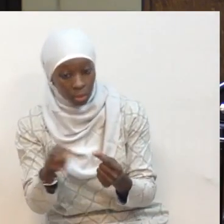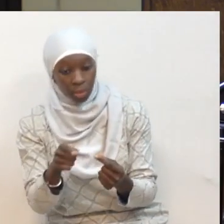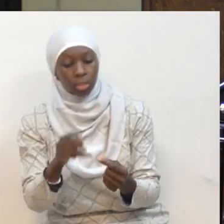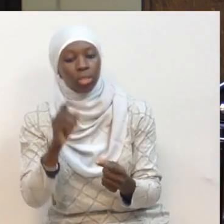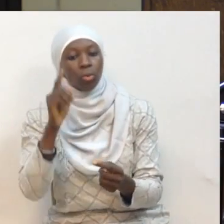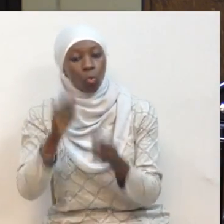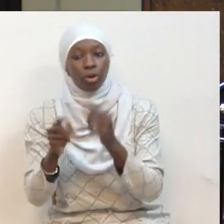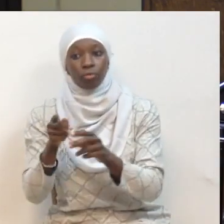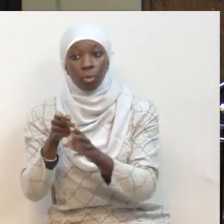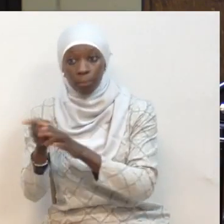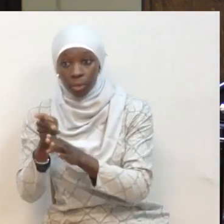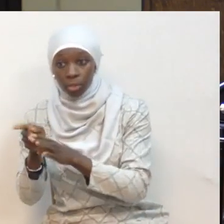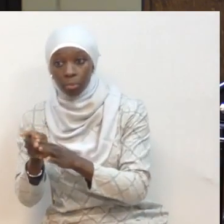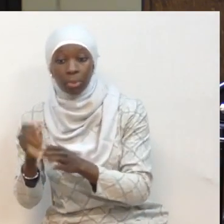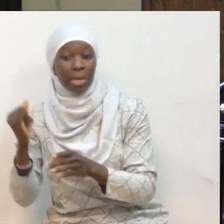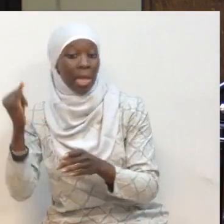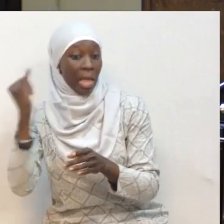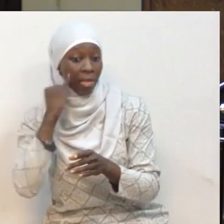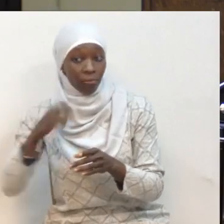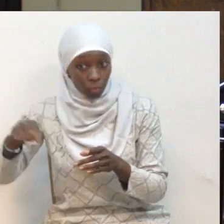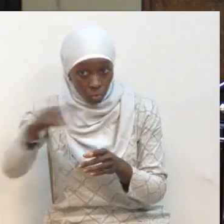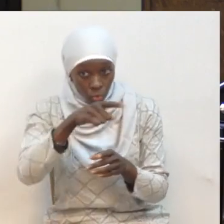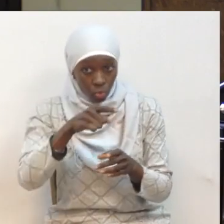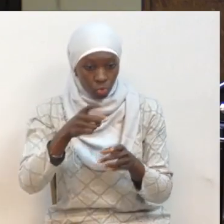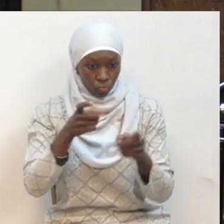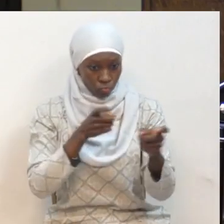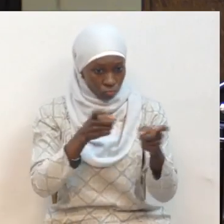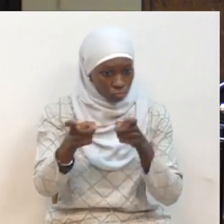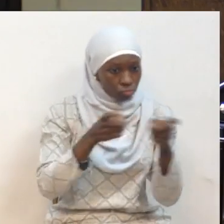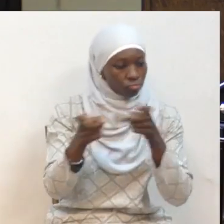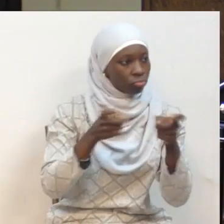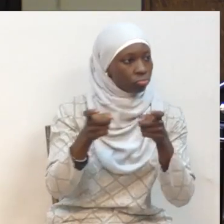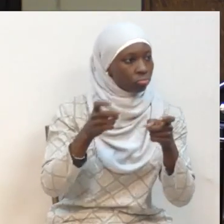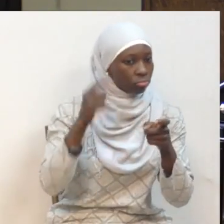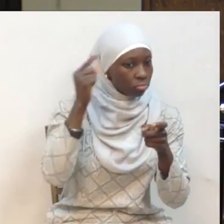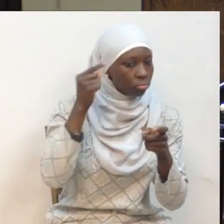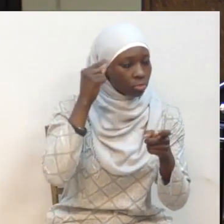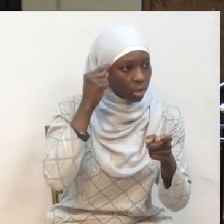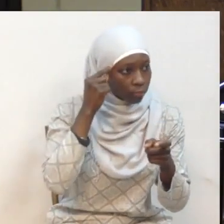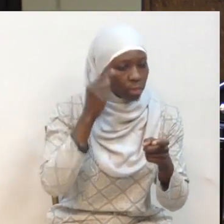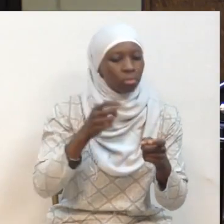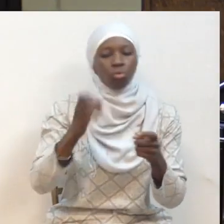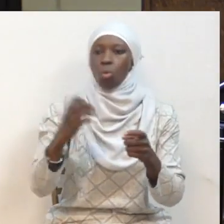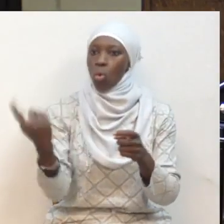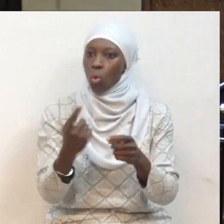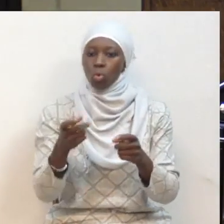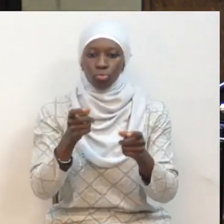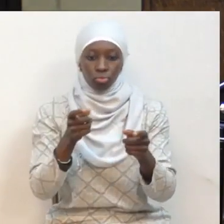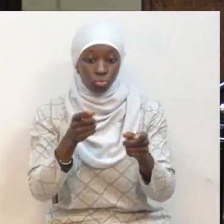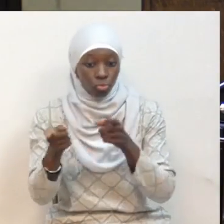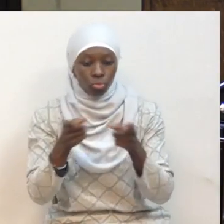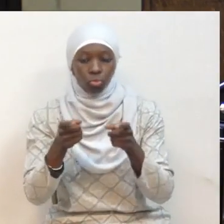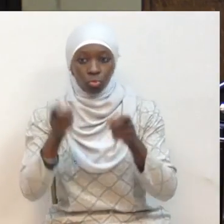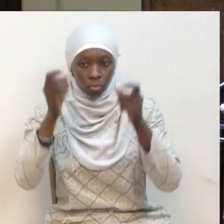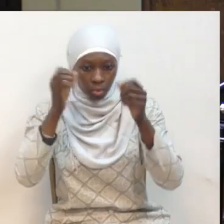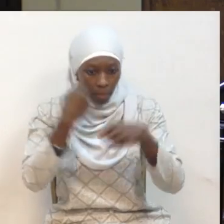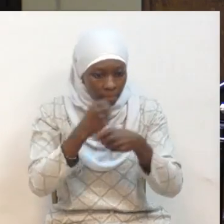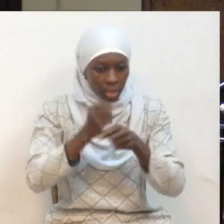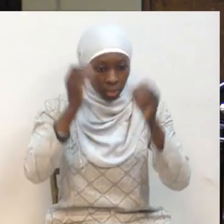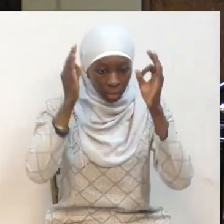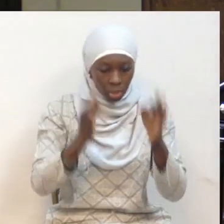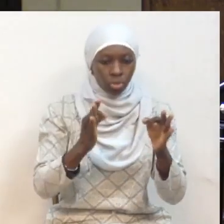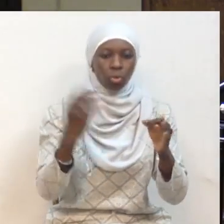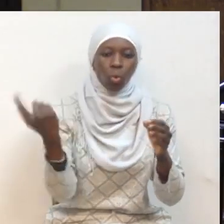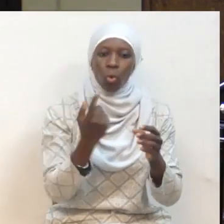you govern, you govern based on consultation with those who are governed. And that's why